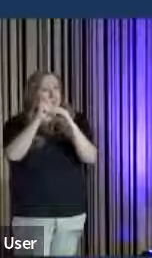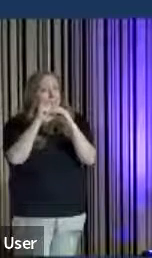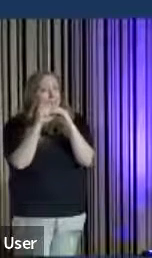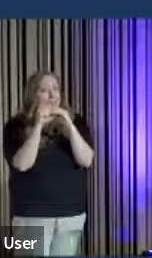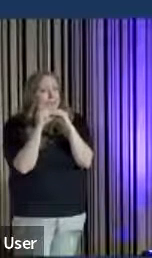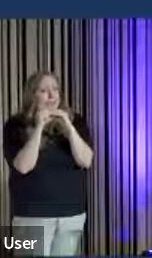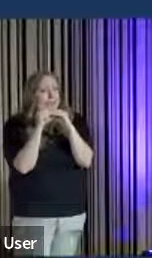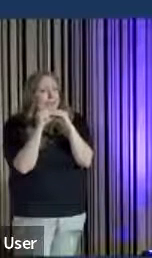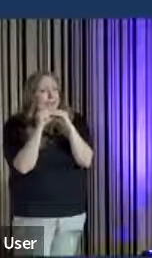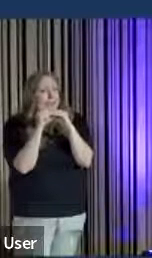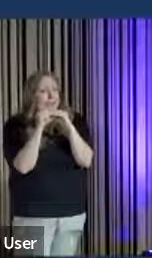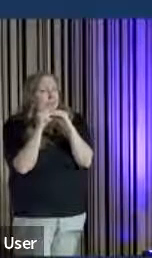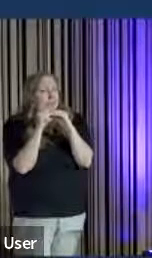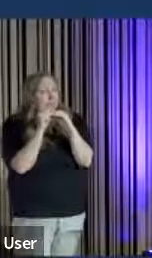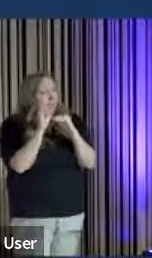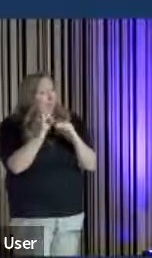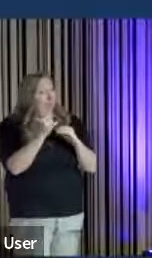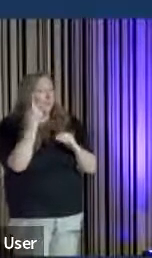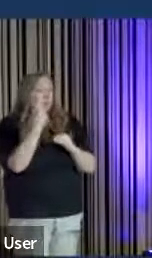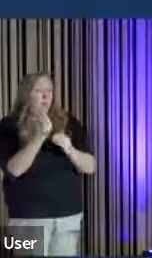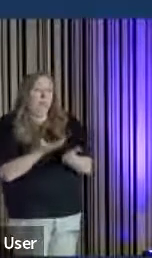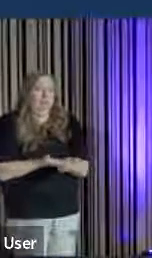evidences that we have of the actual impact of